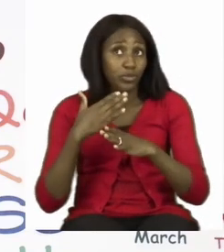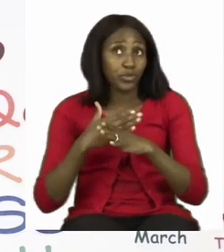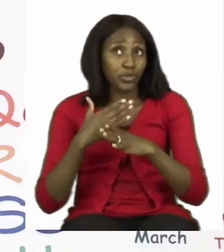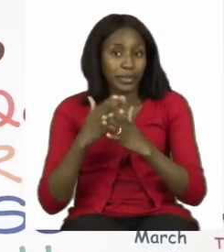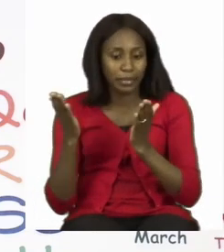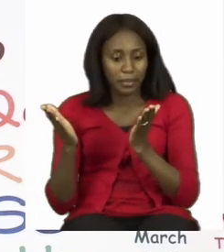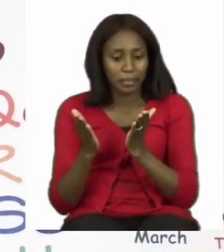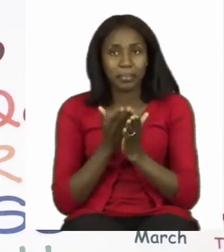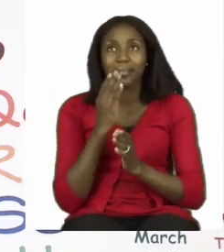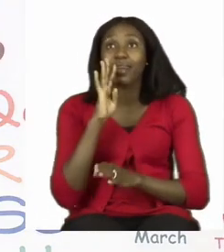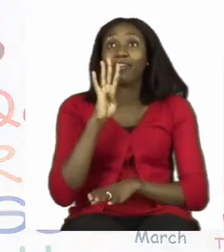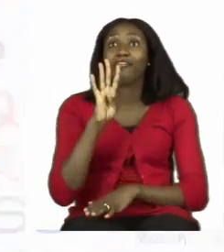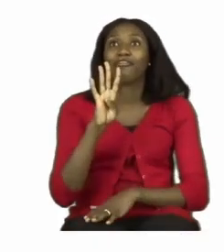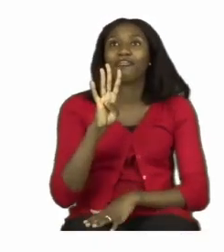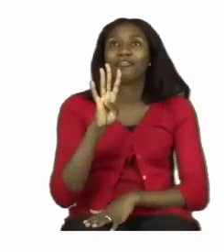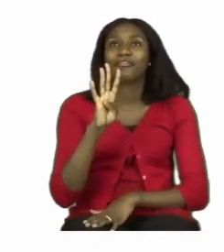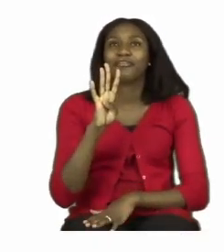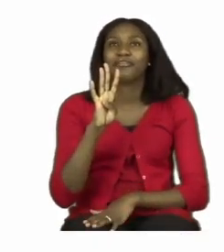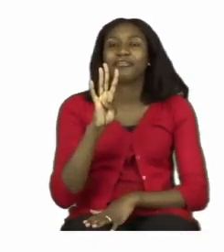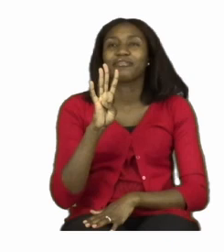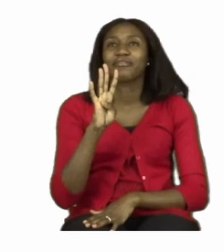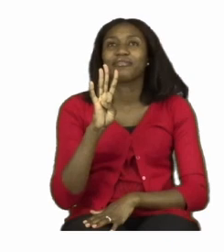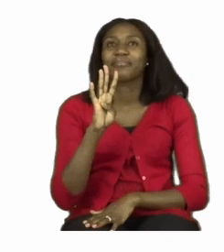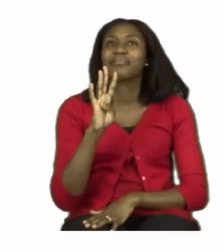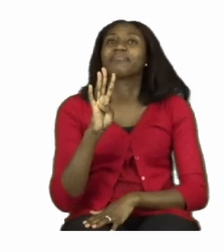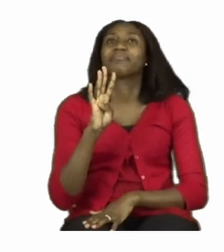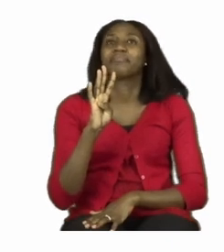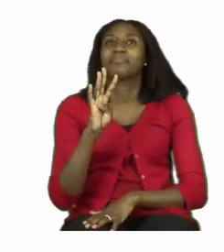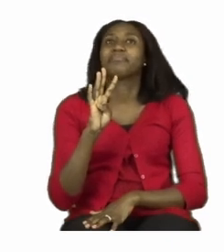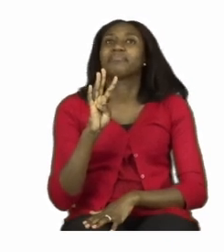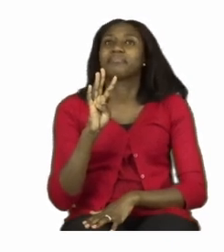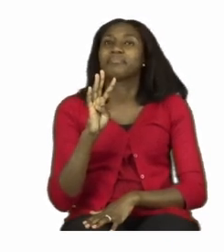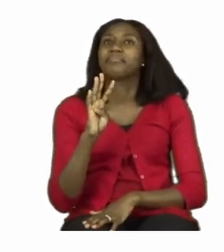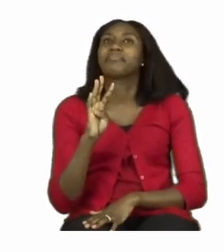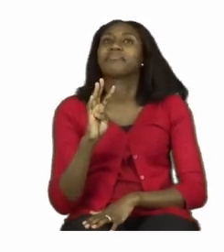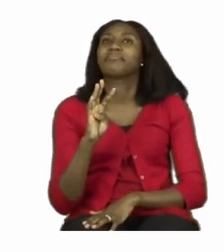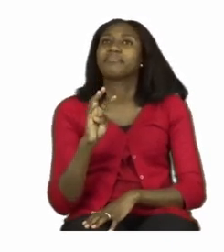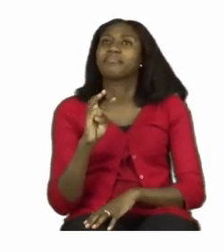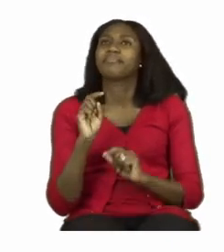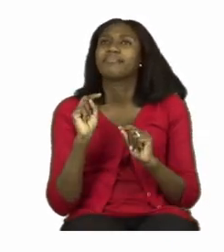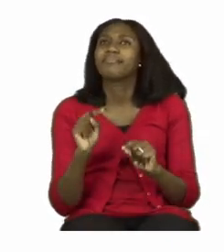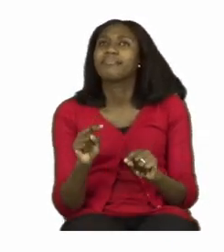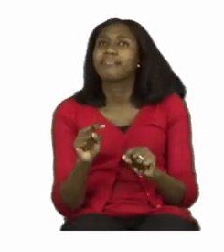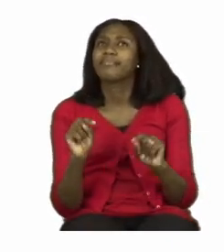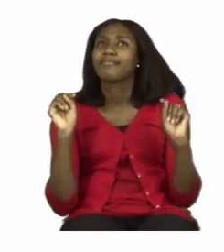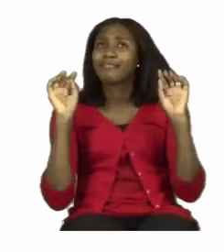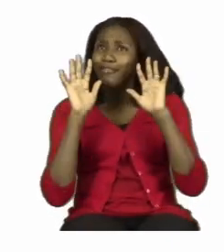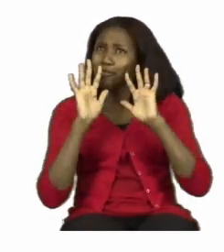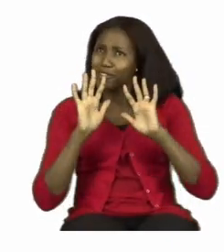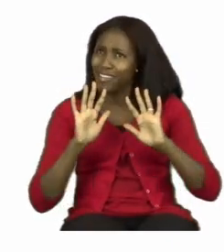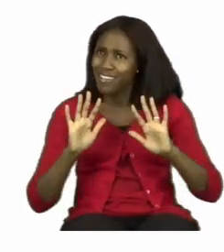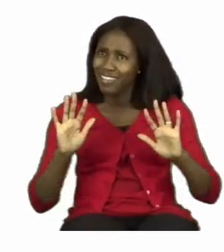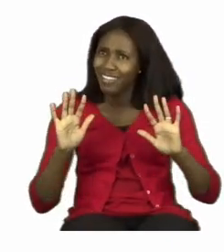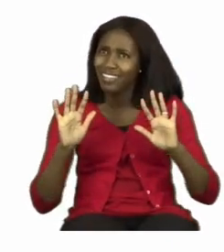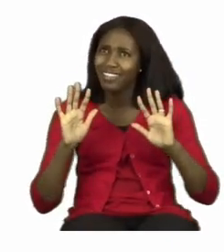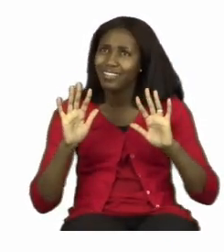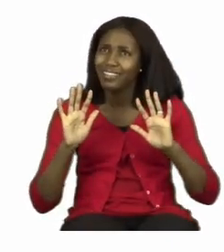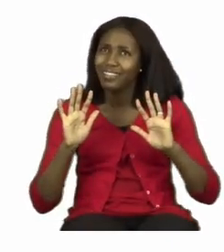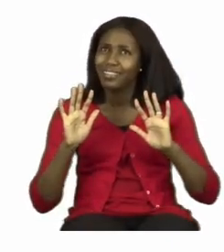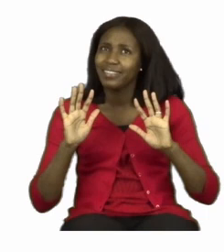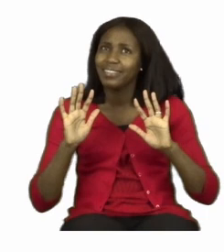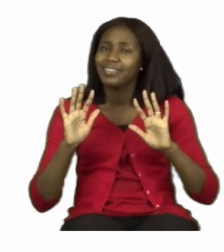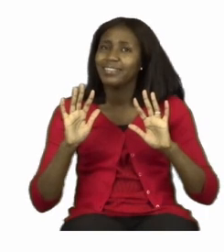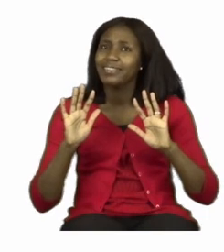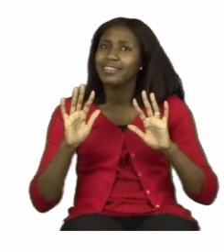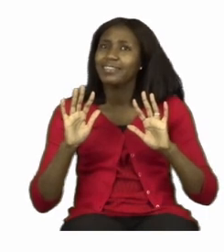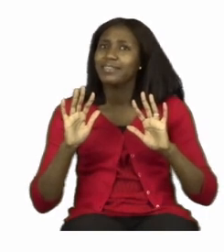page 4. On page 4, we are going to be doing some coloring, and it's going to be